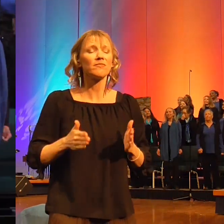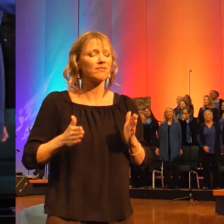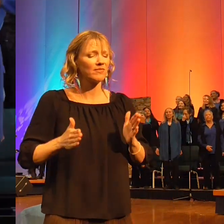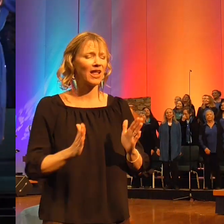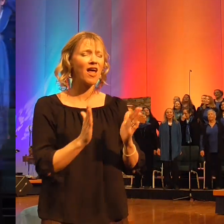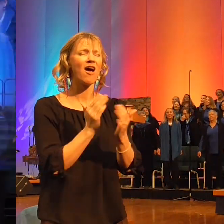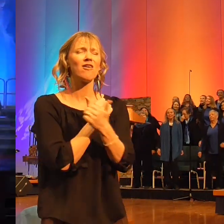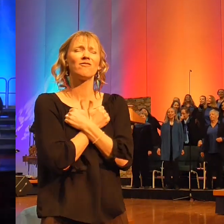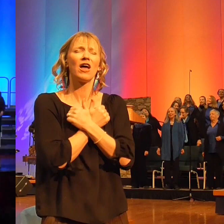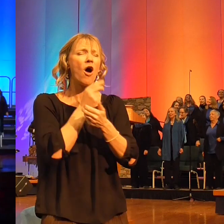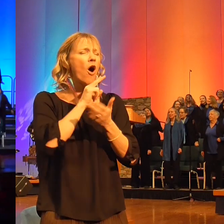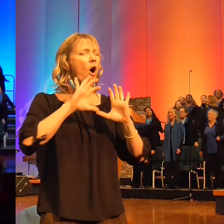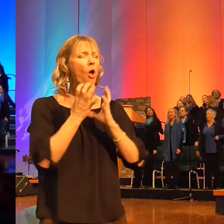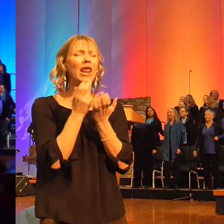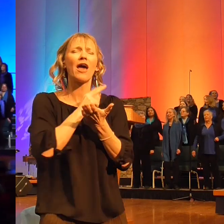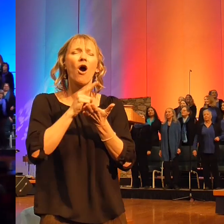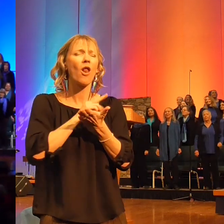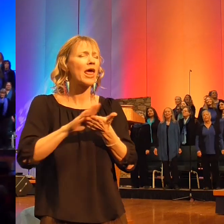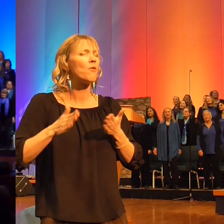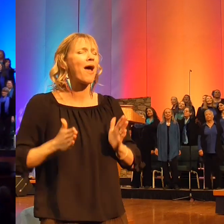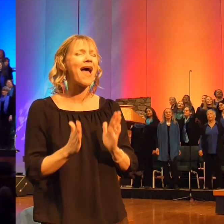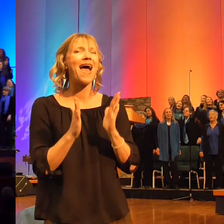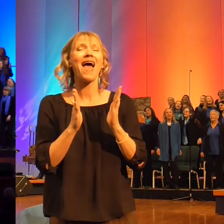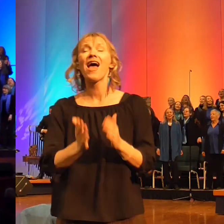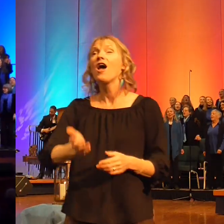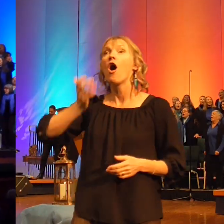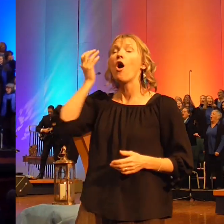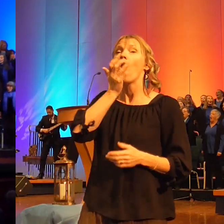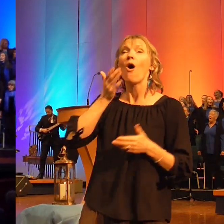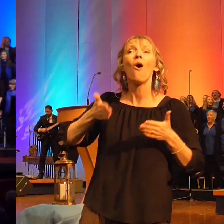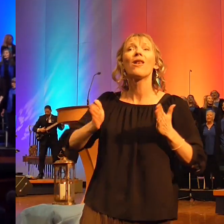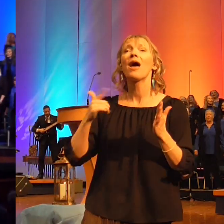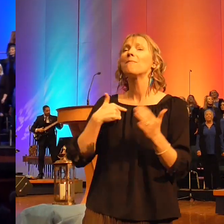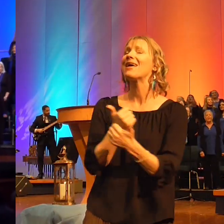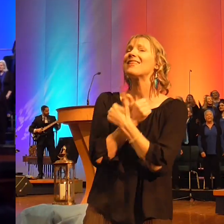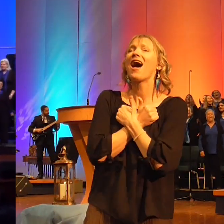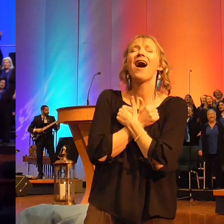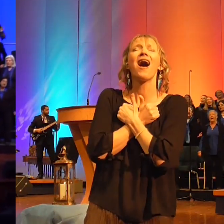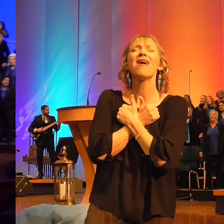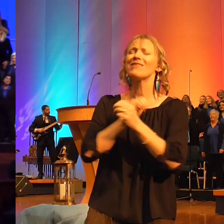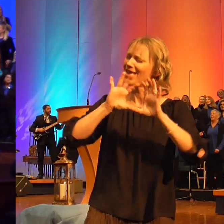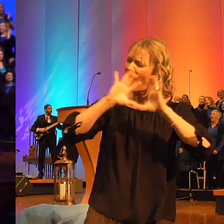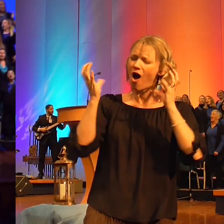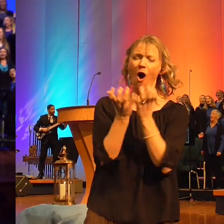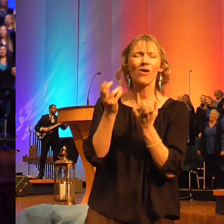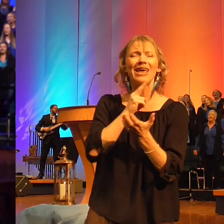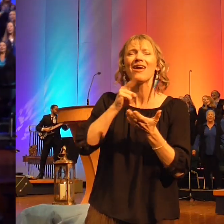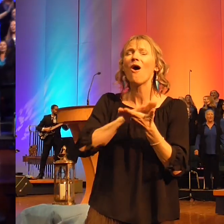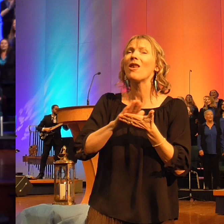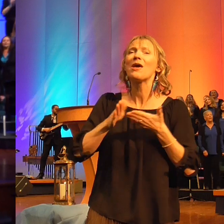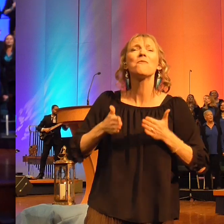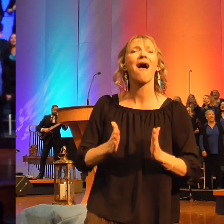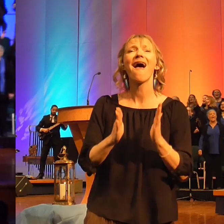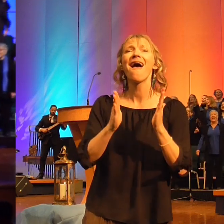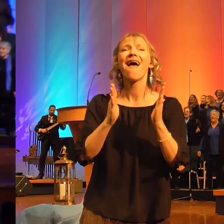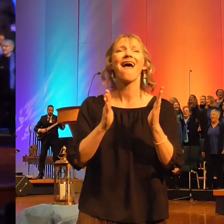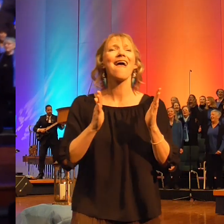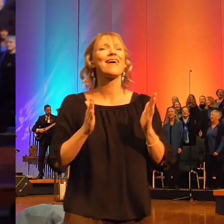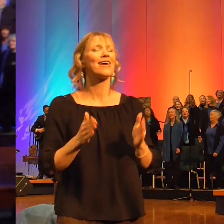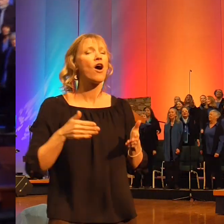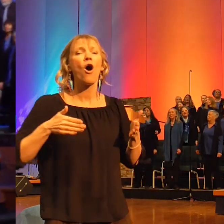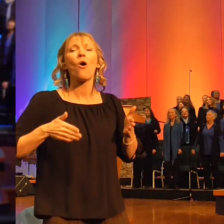Oh, let me love in a holy, holy way. Oh, let me love in a holy, holy